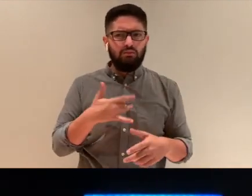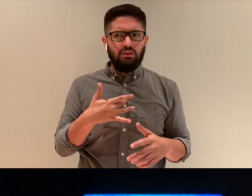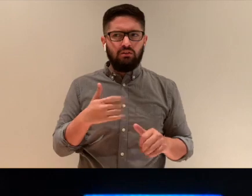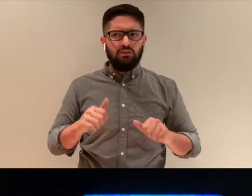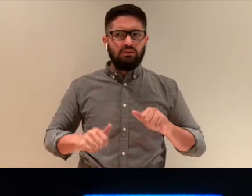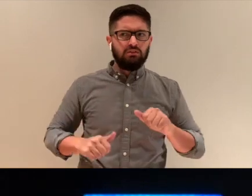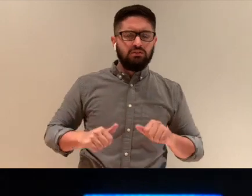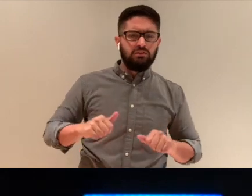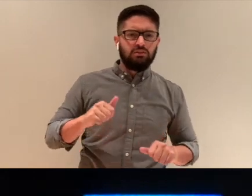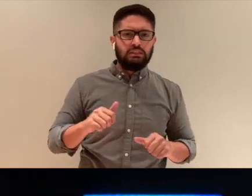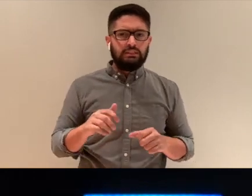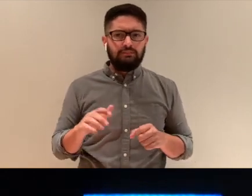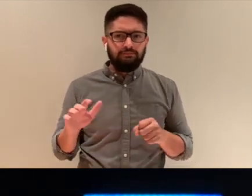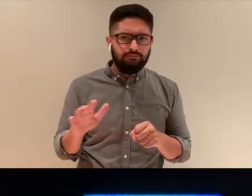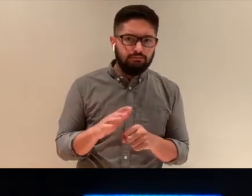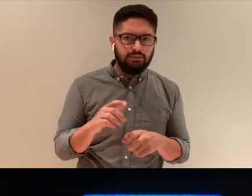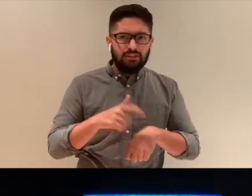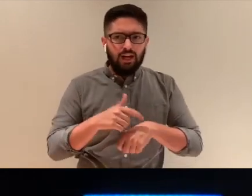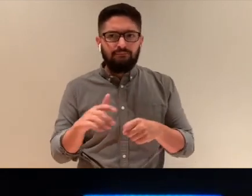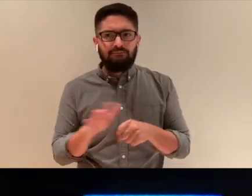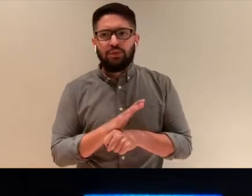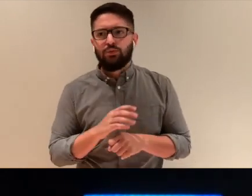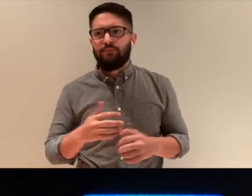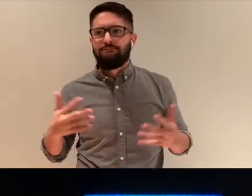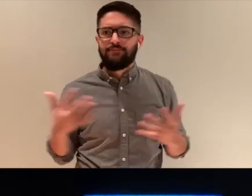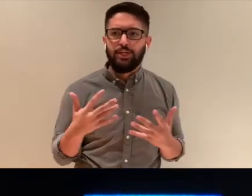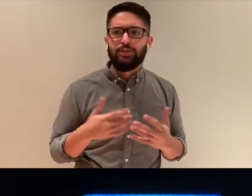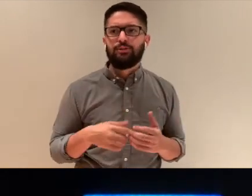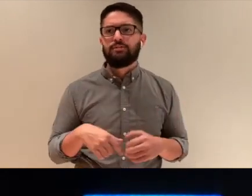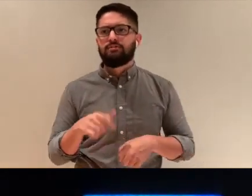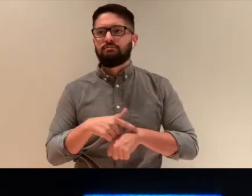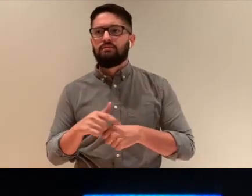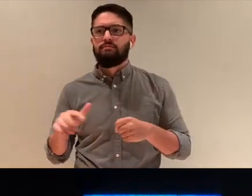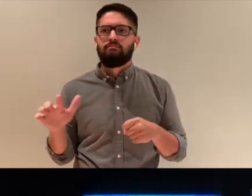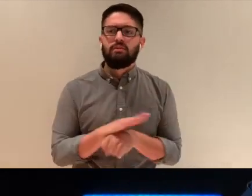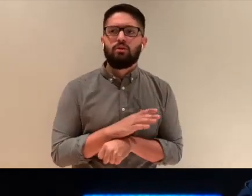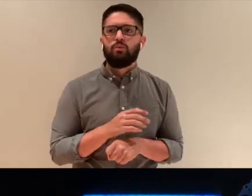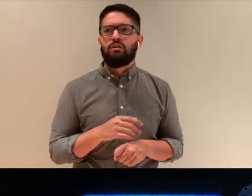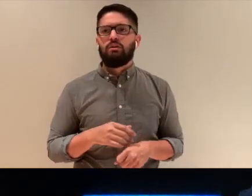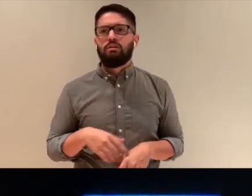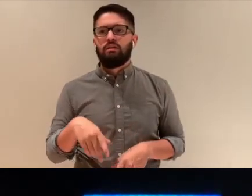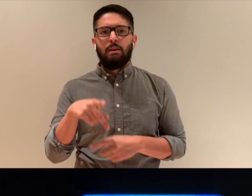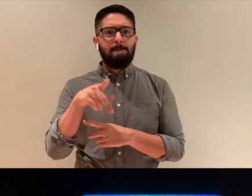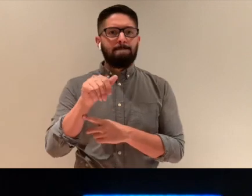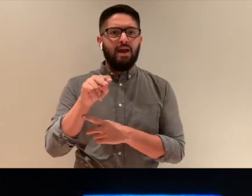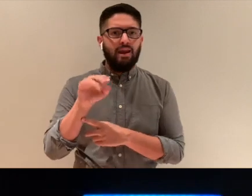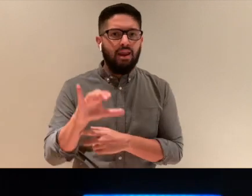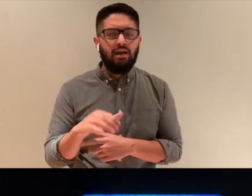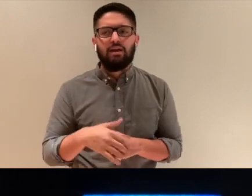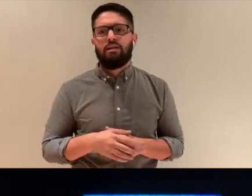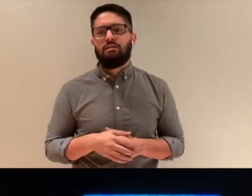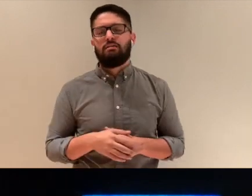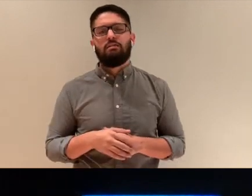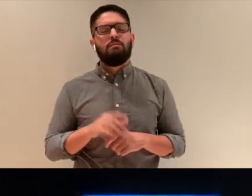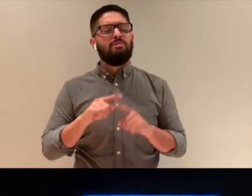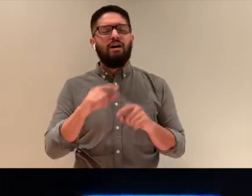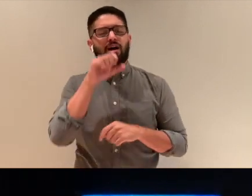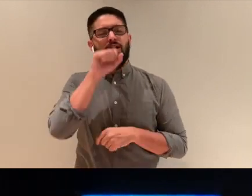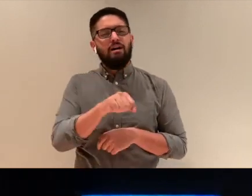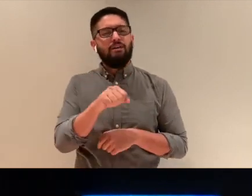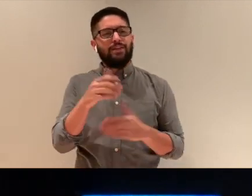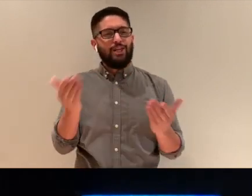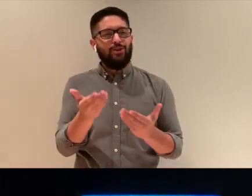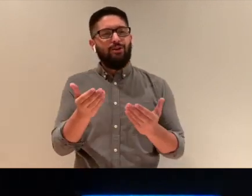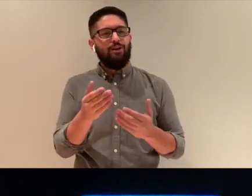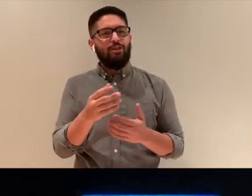we? It's a season that could be filled with fear, a season that could be filled with panic. But I love